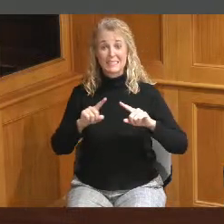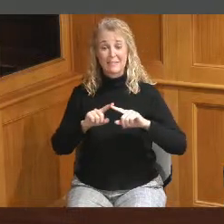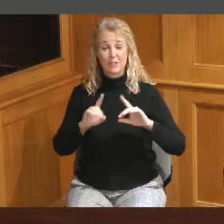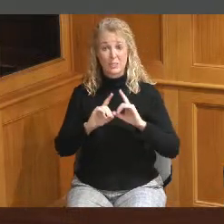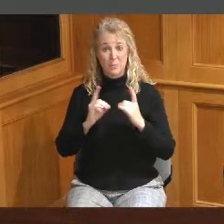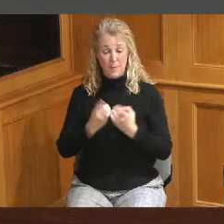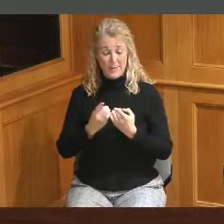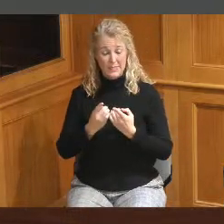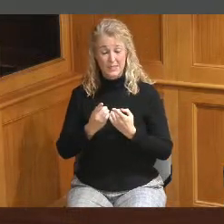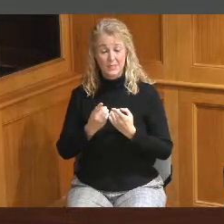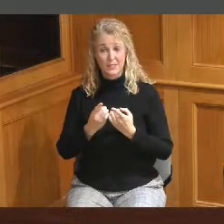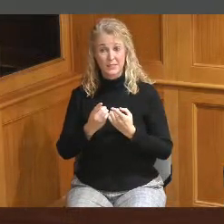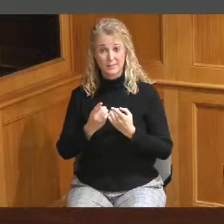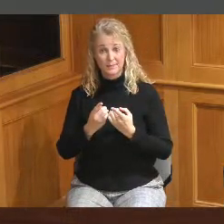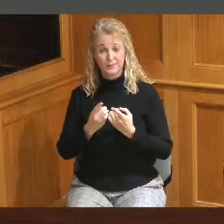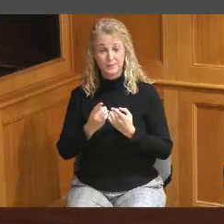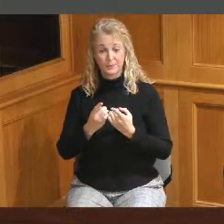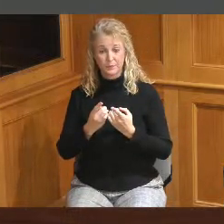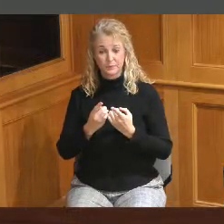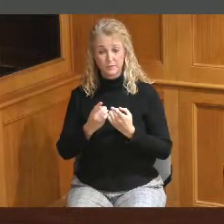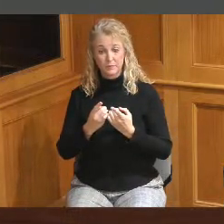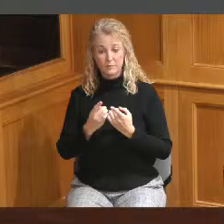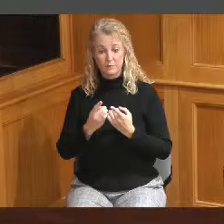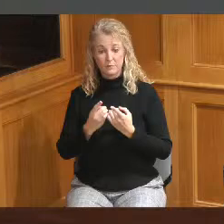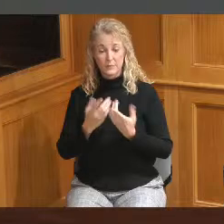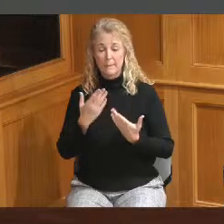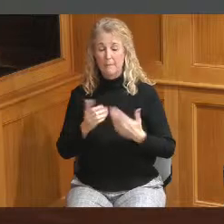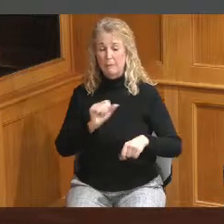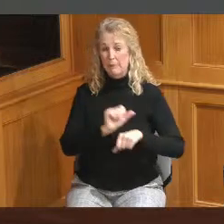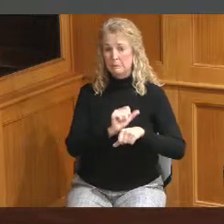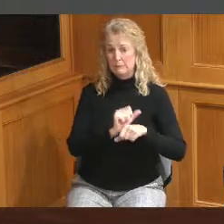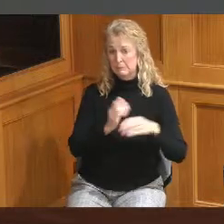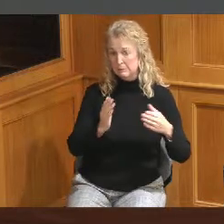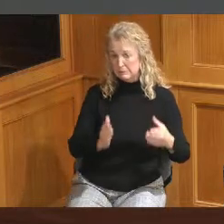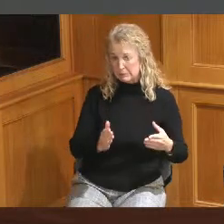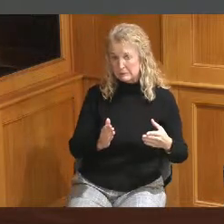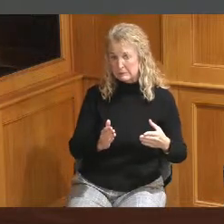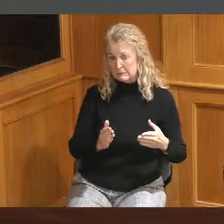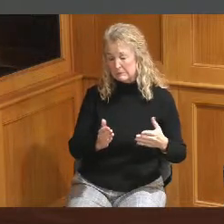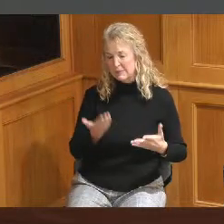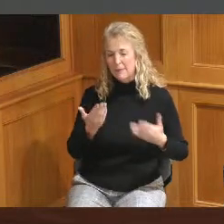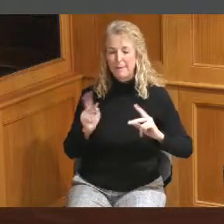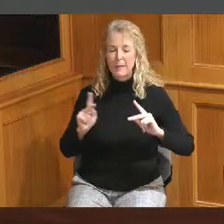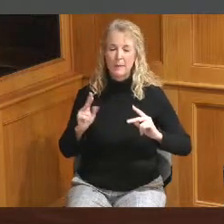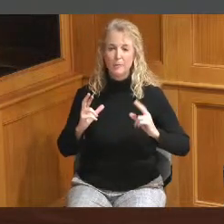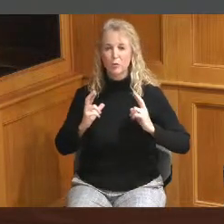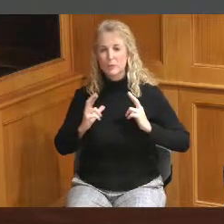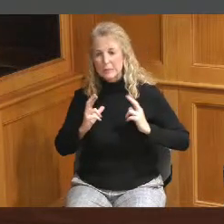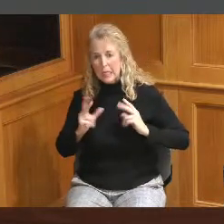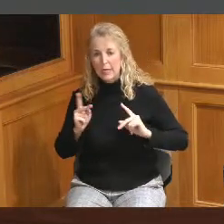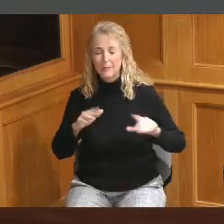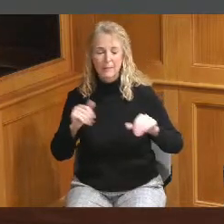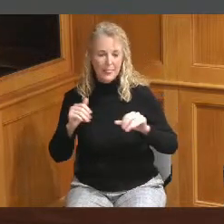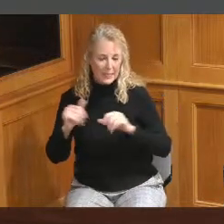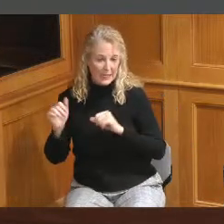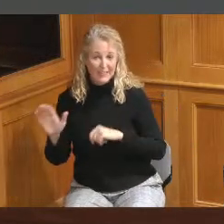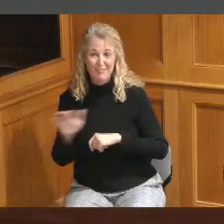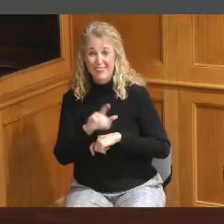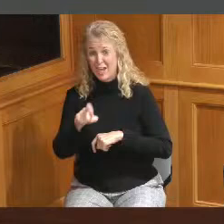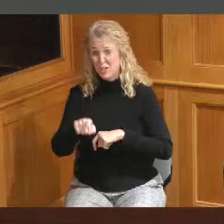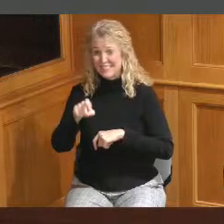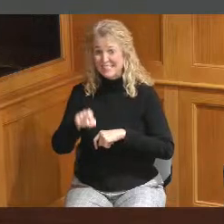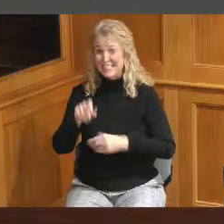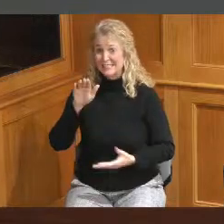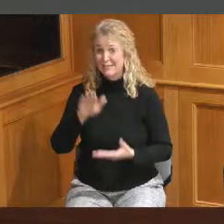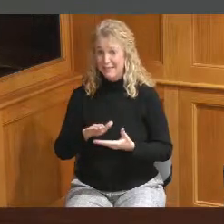departments about from a personnel perspective, through attrition, that type of thing, how personnel needs will be lessened